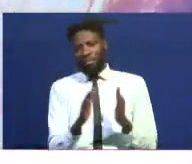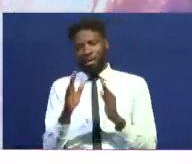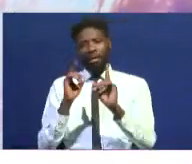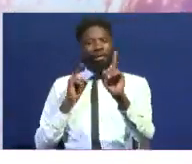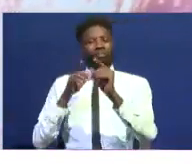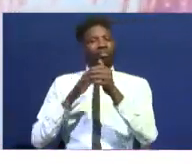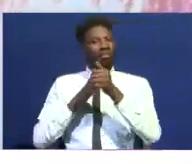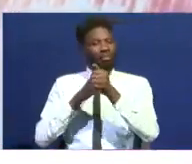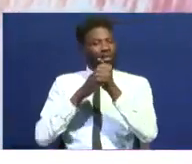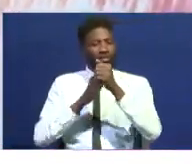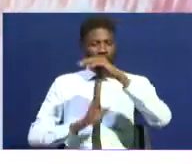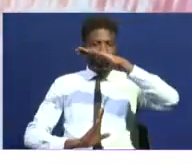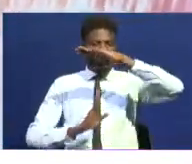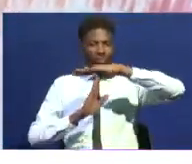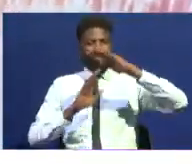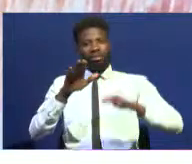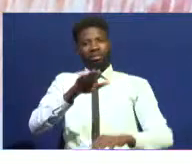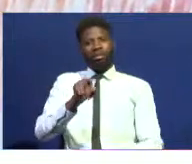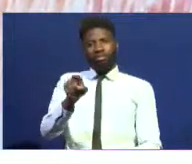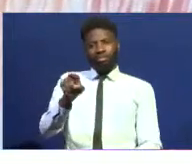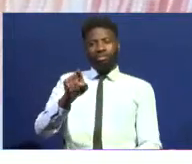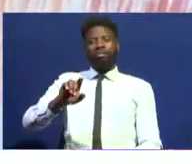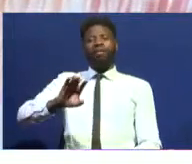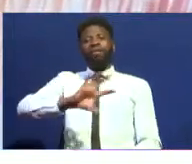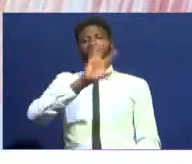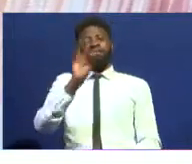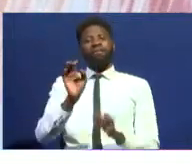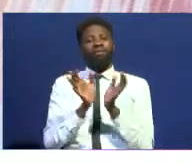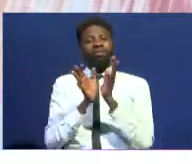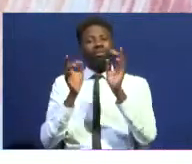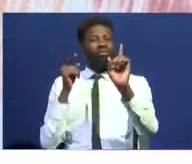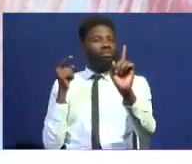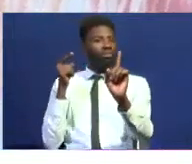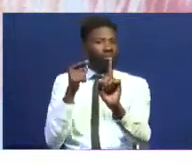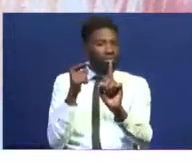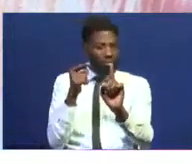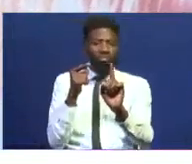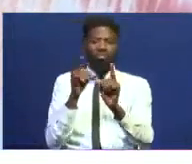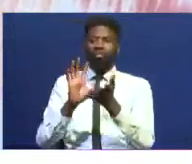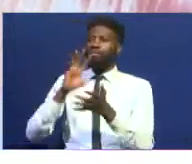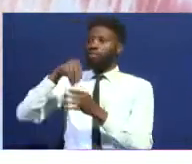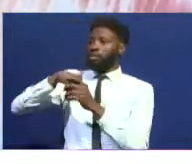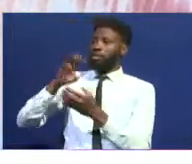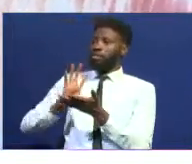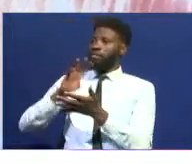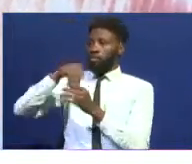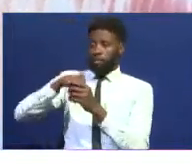leader in this industry across Africa in order to attract investments